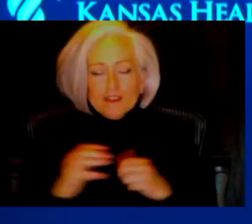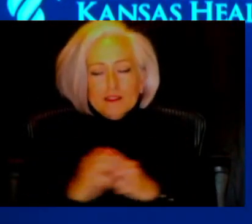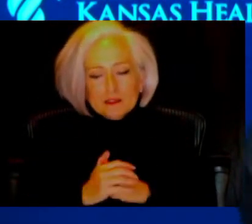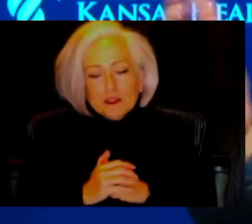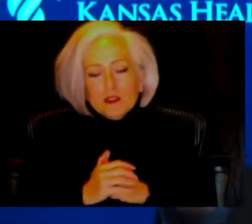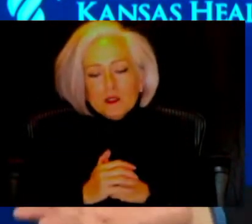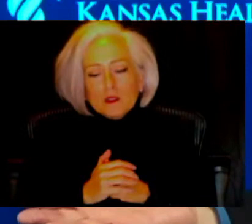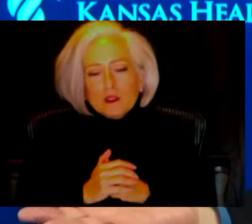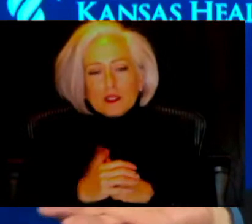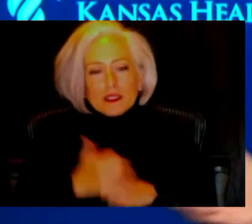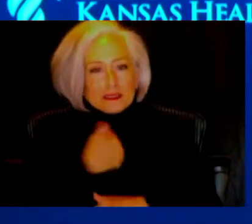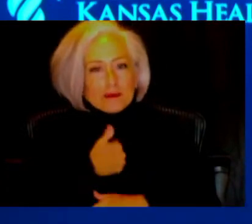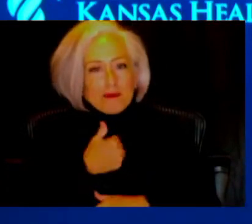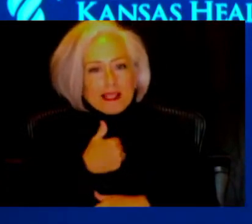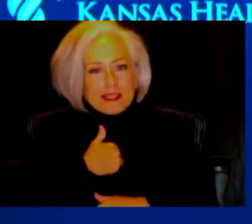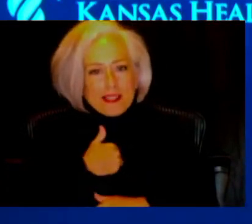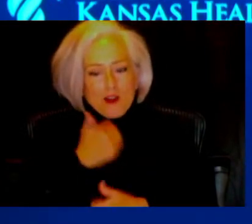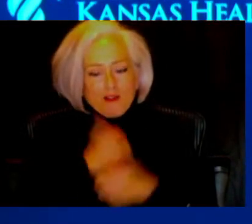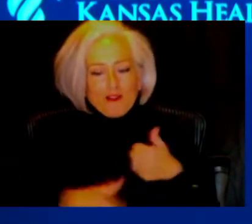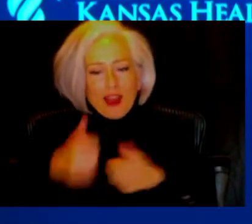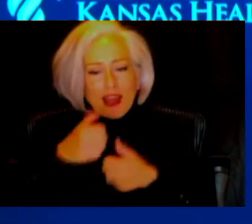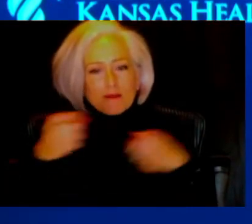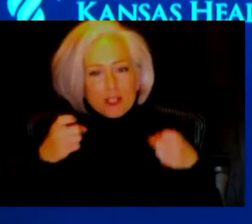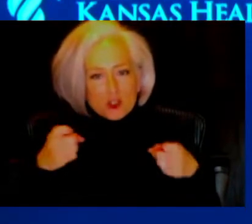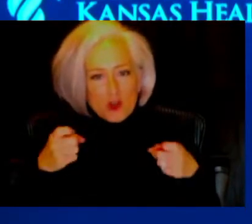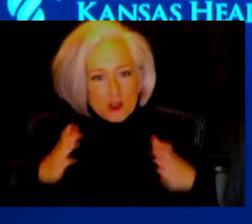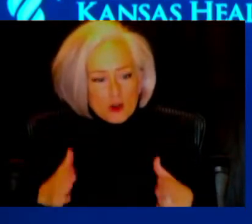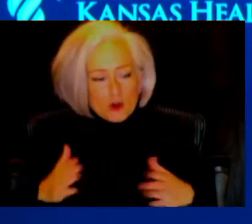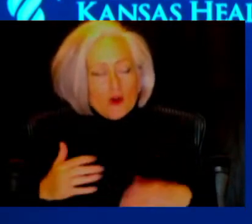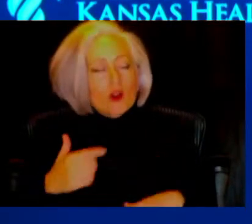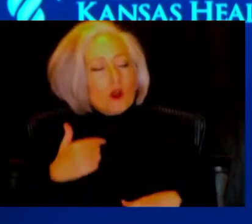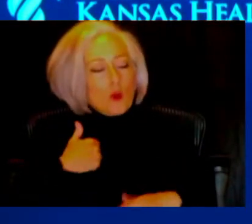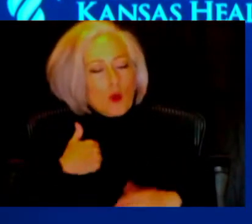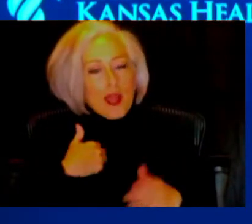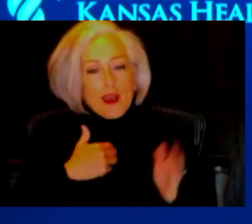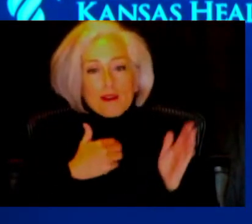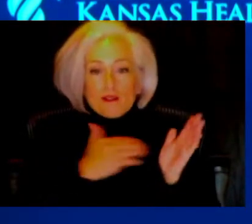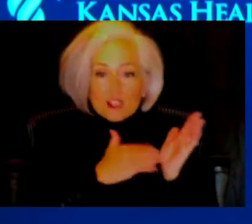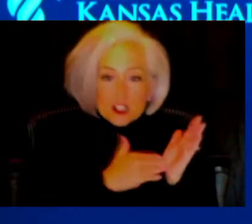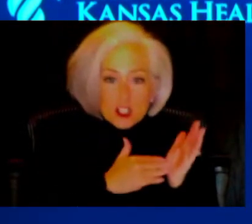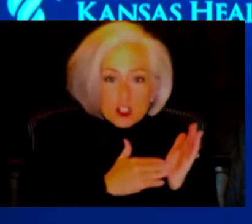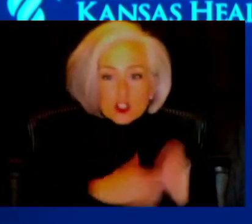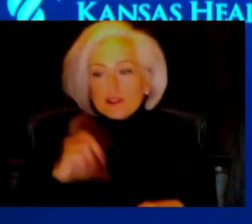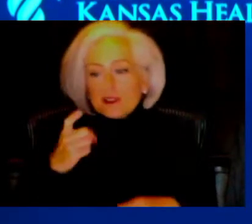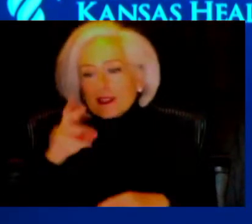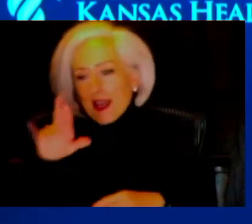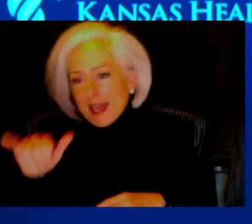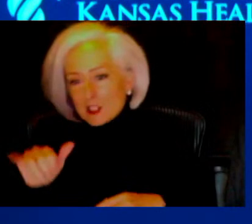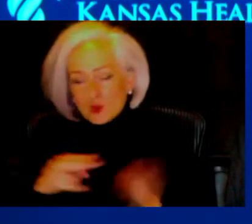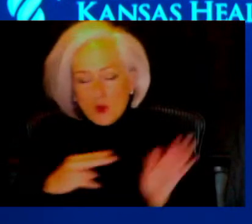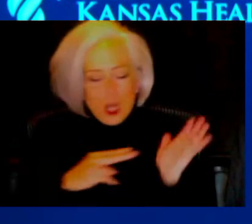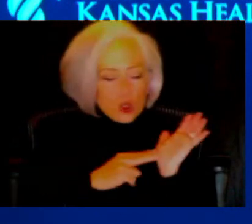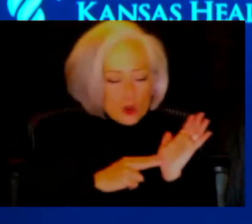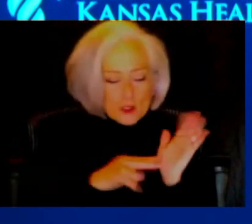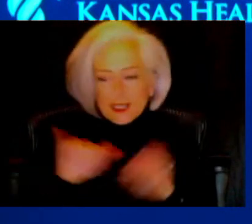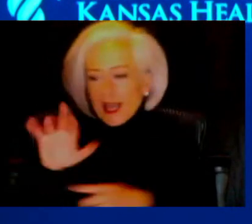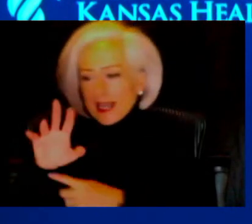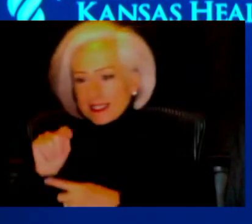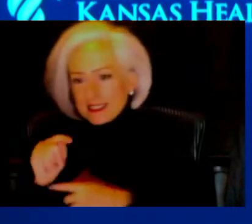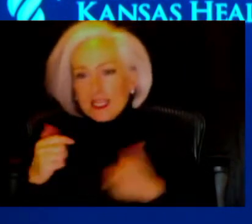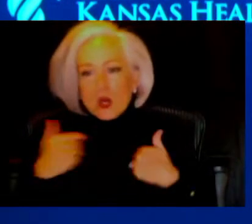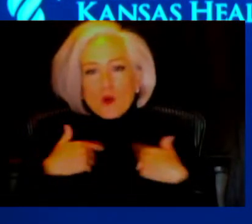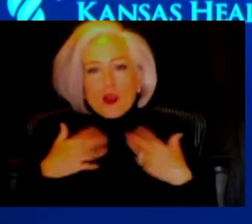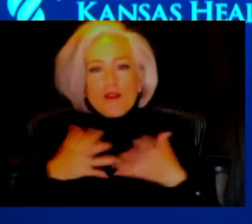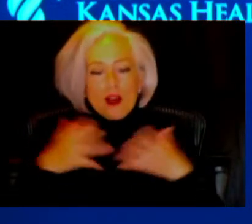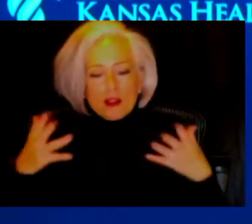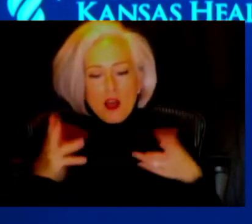an administrator. We have physicians, we have x-ray technicians, we have nursing, we have IT. We have a lot of people within the system